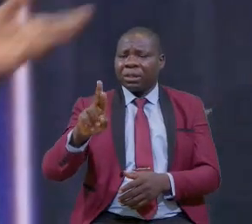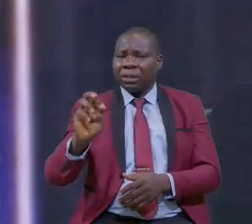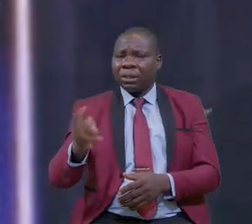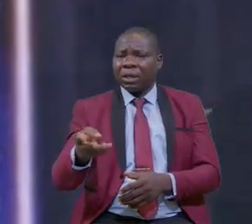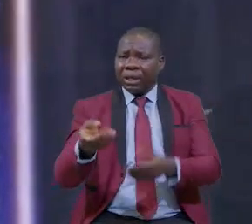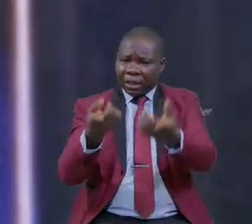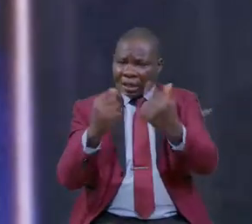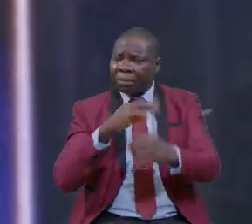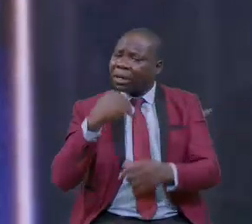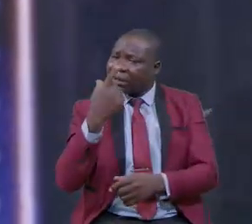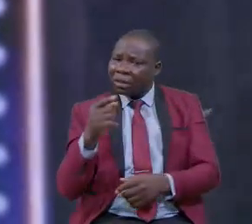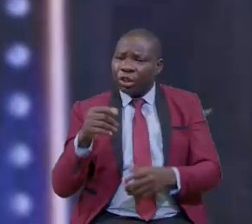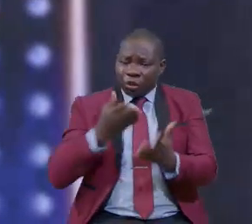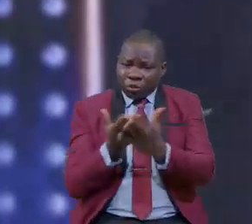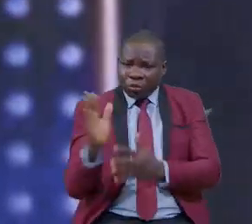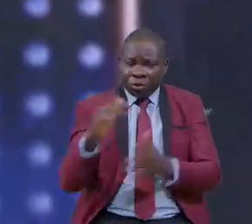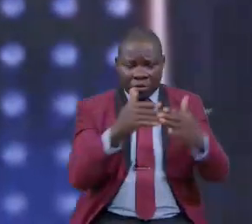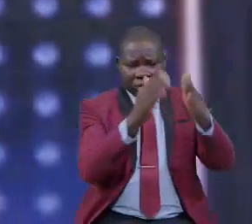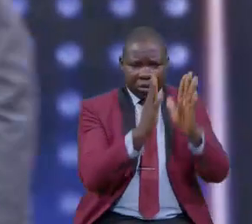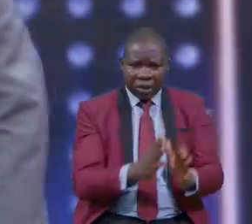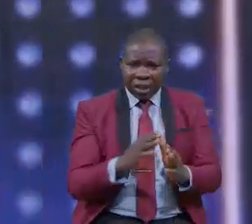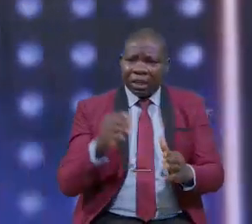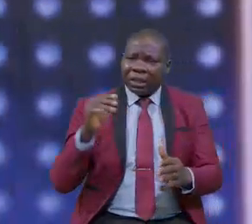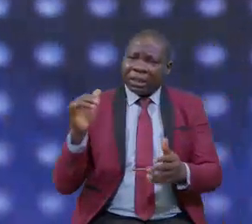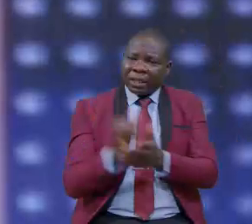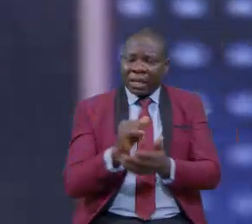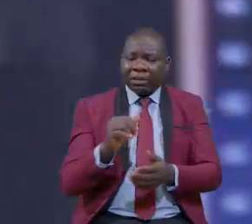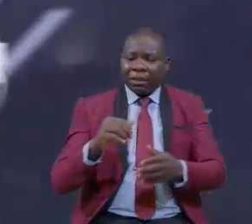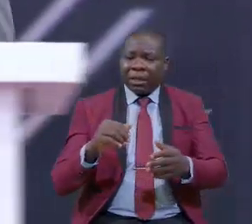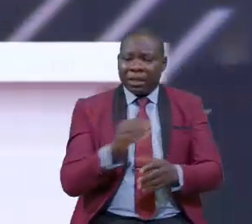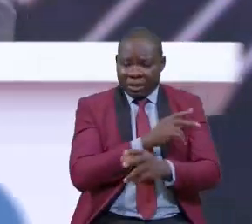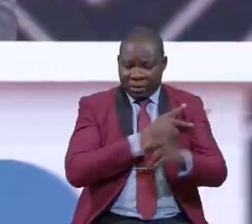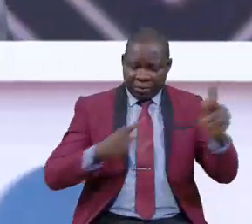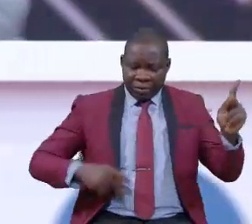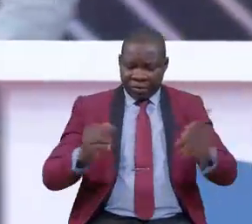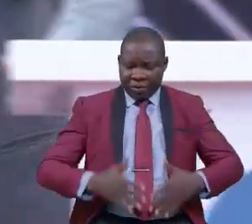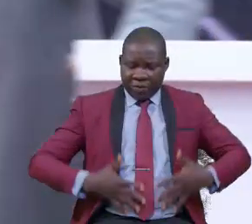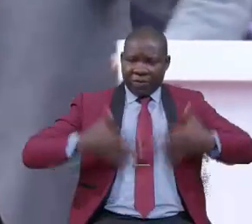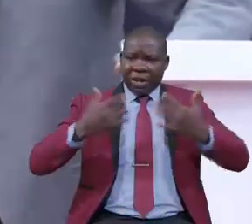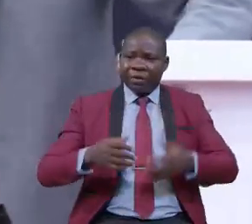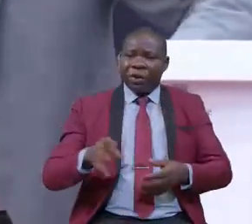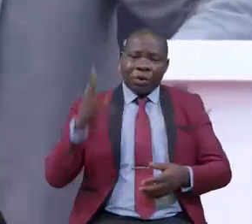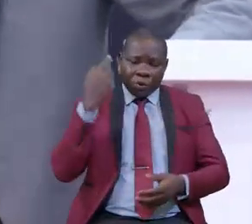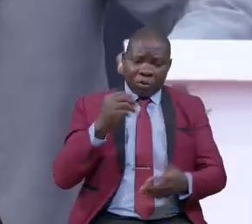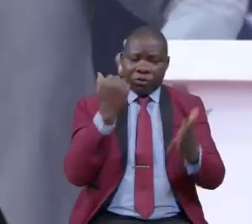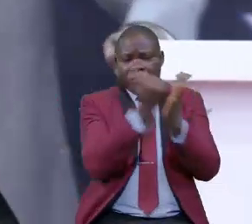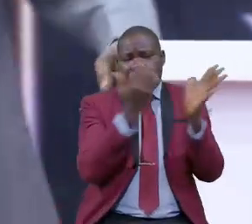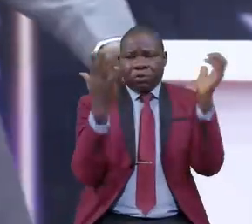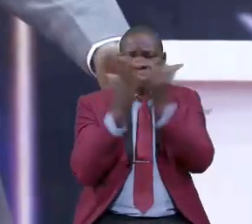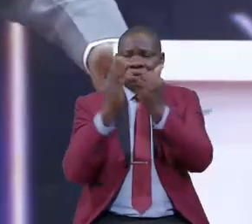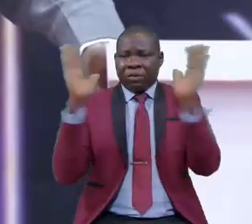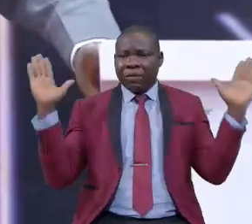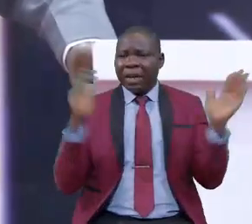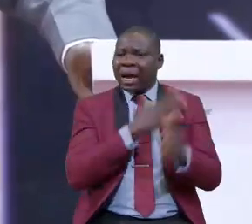of Life. And I come to declare to you that that one you crucified is the only way to eternal life.